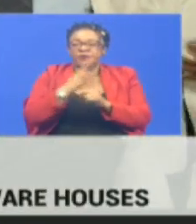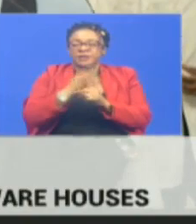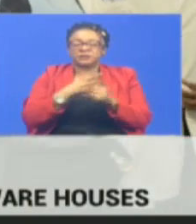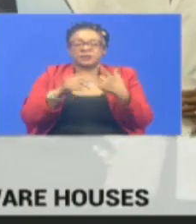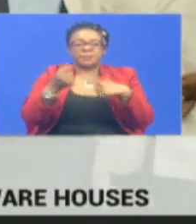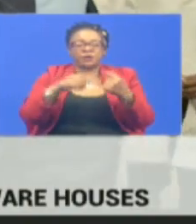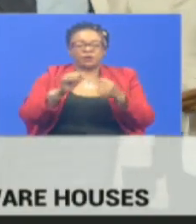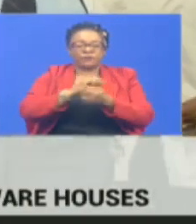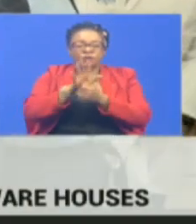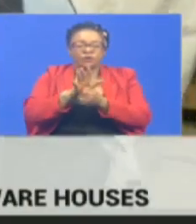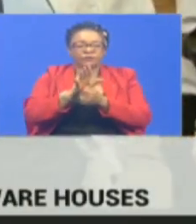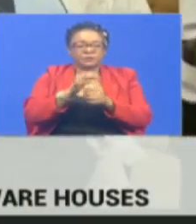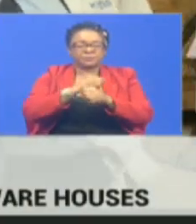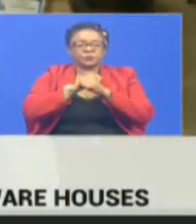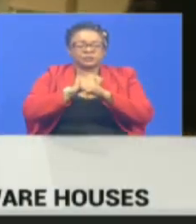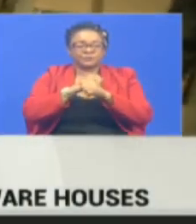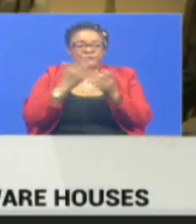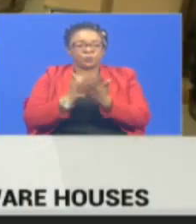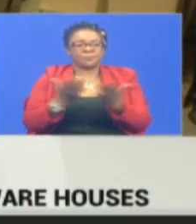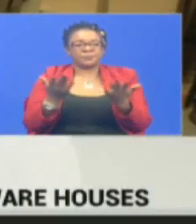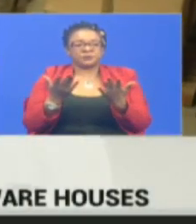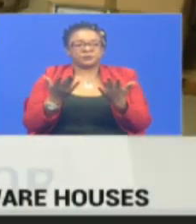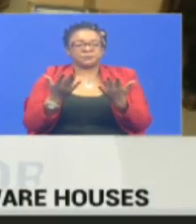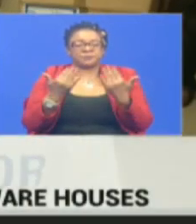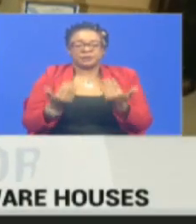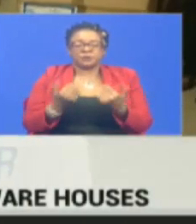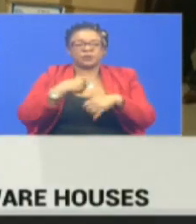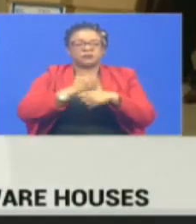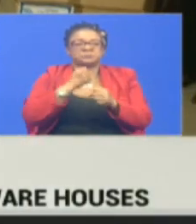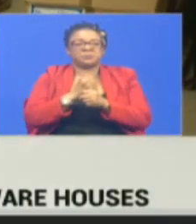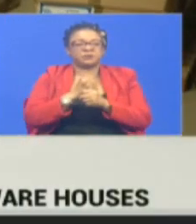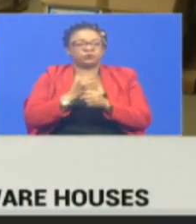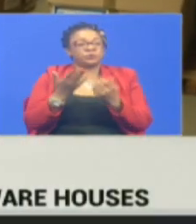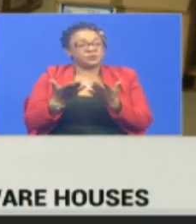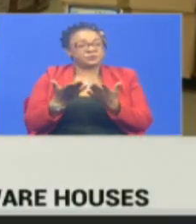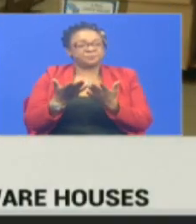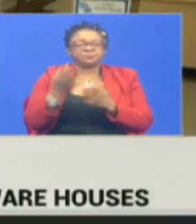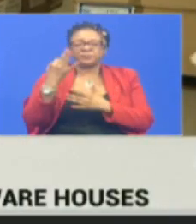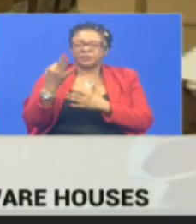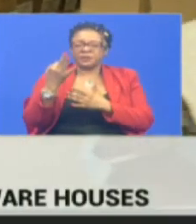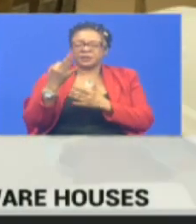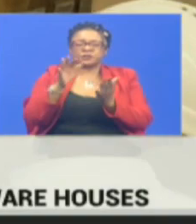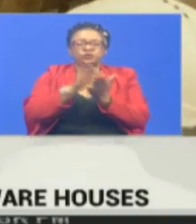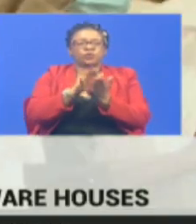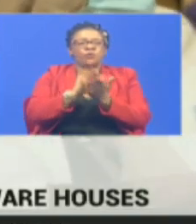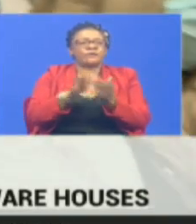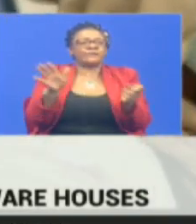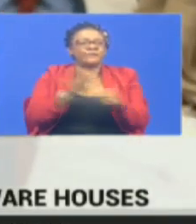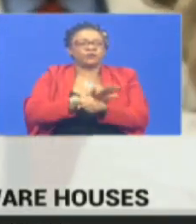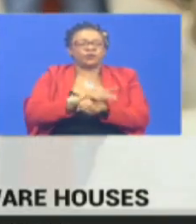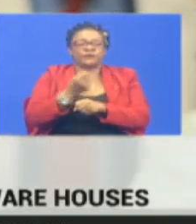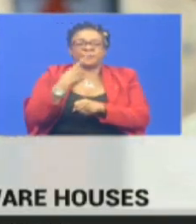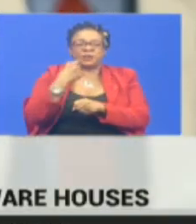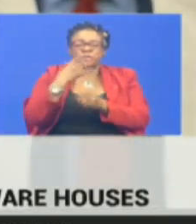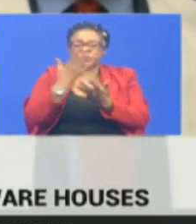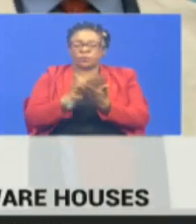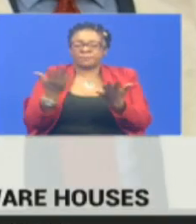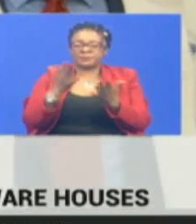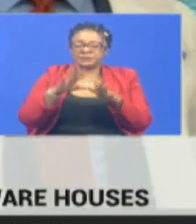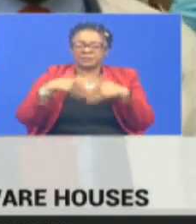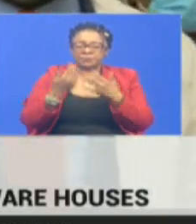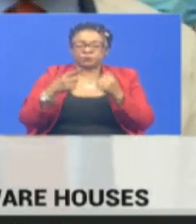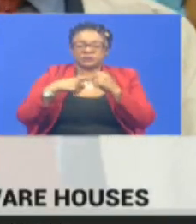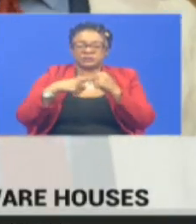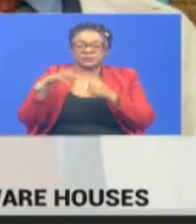COVID-19 protective equipment has led to this. Three warehouses full of medical equipment worth over 6 billion